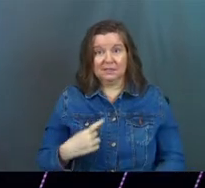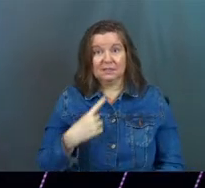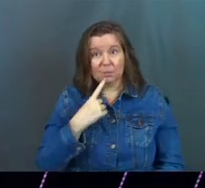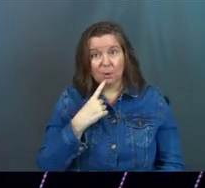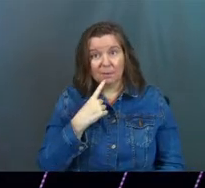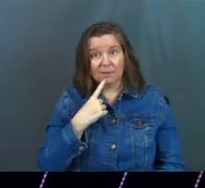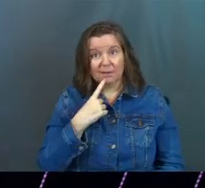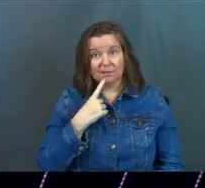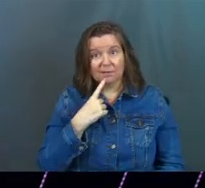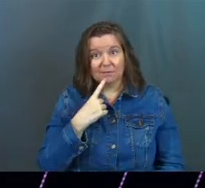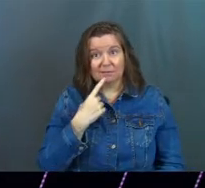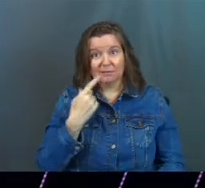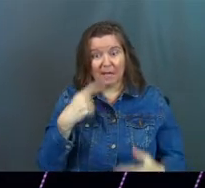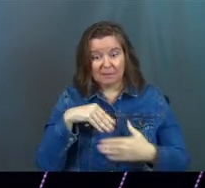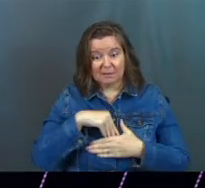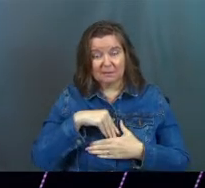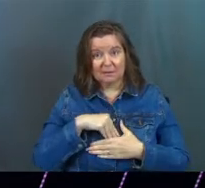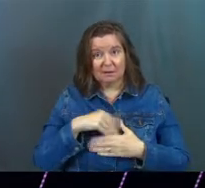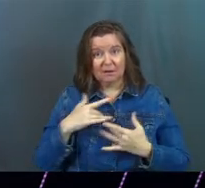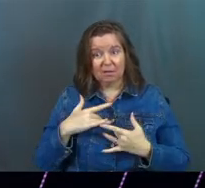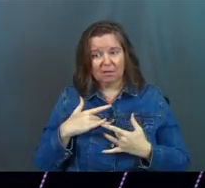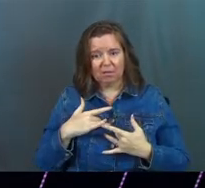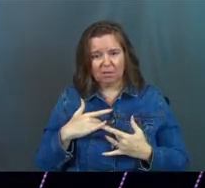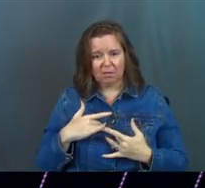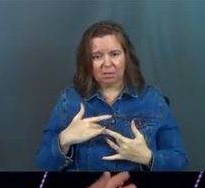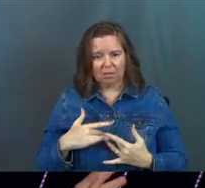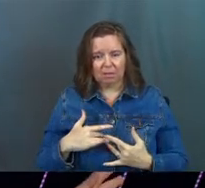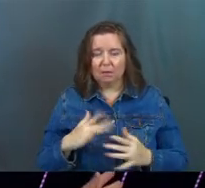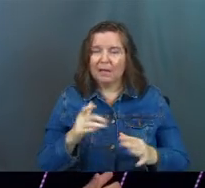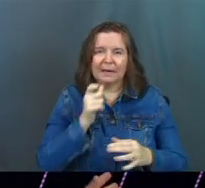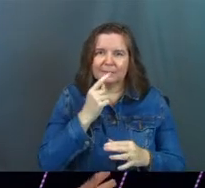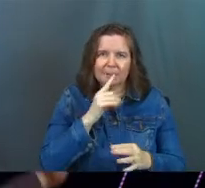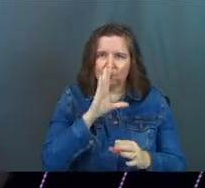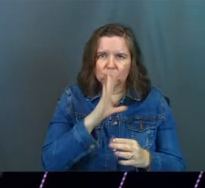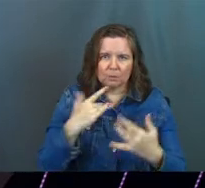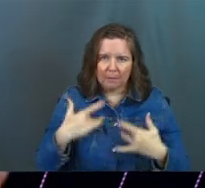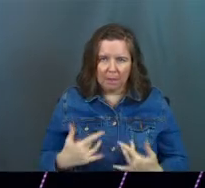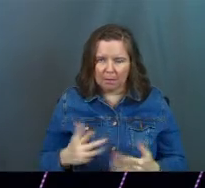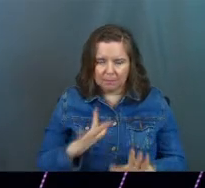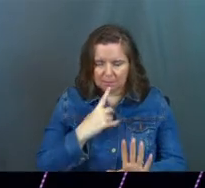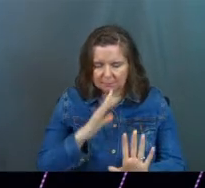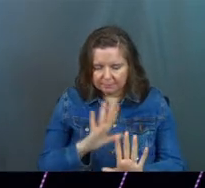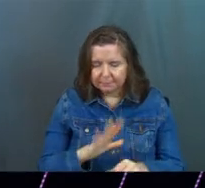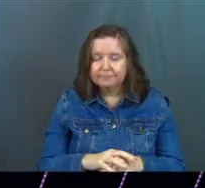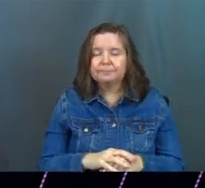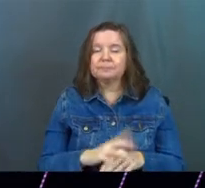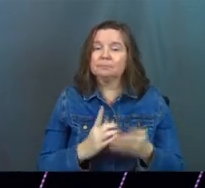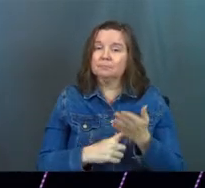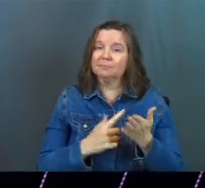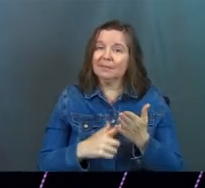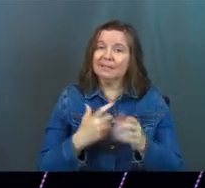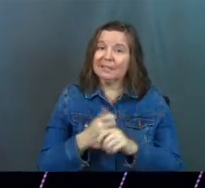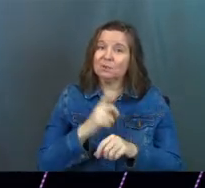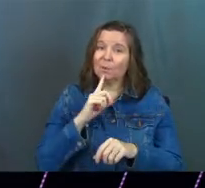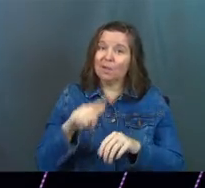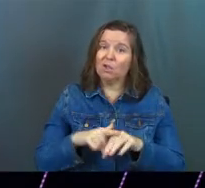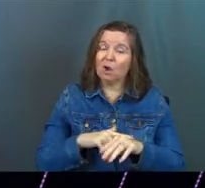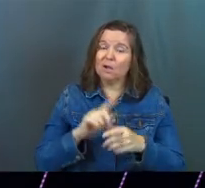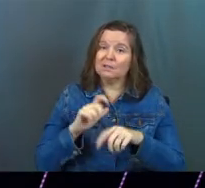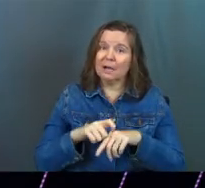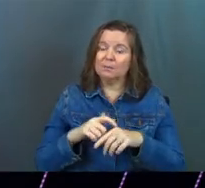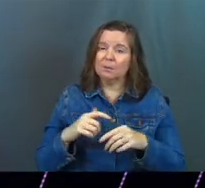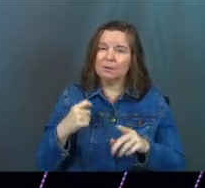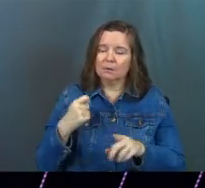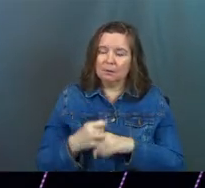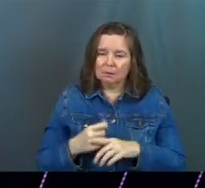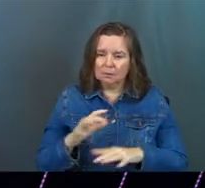Disappointment sets in, even despair. And I'm not saying we all go straight to despair. Don't get me wrong. Sometimes it takes us a really long